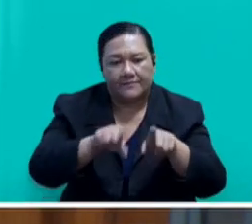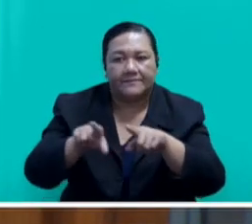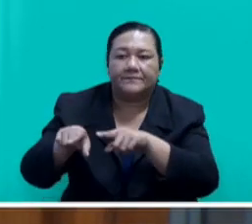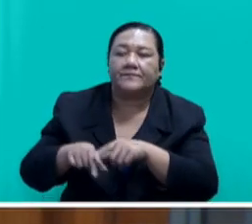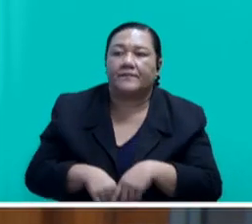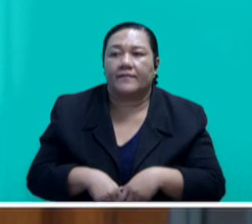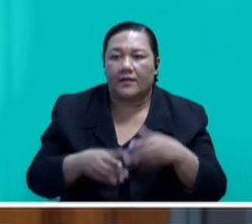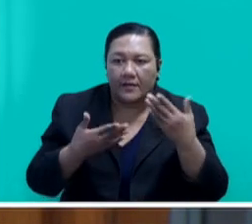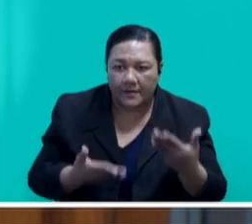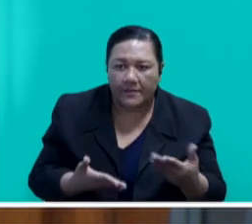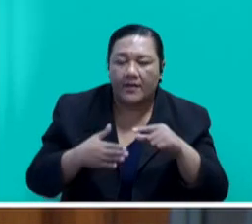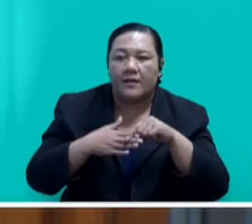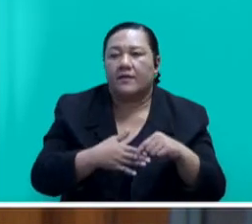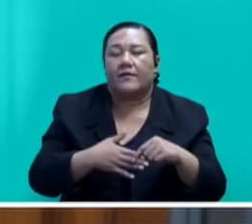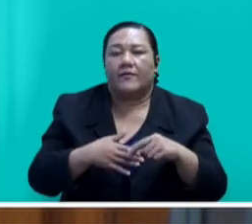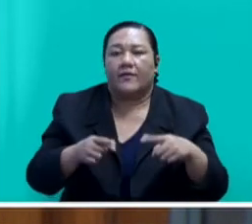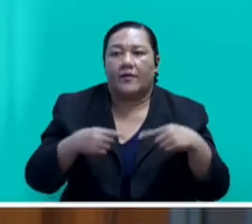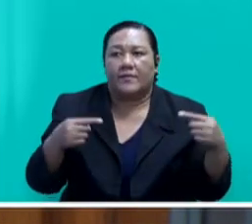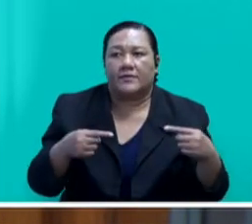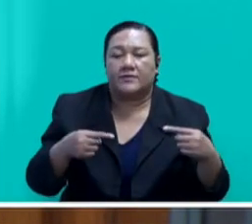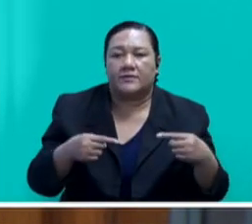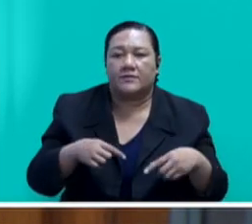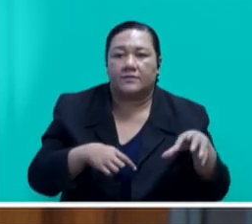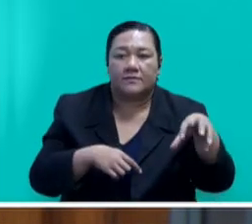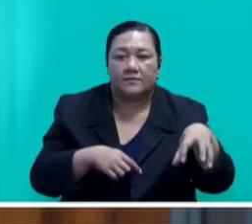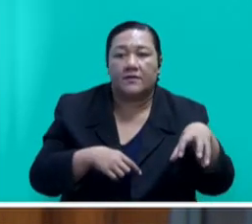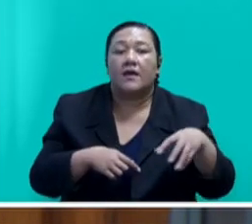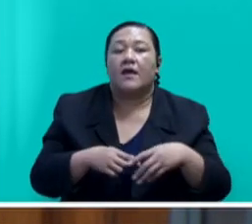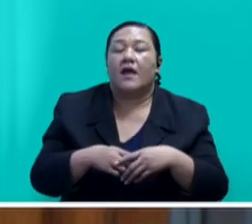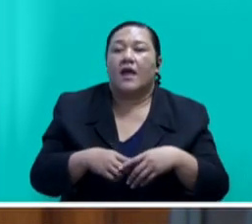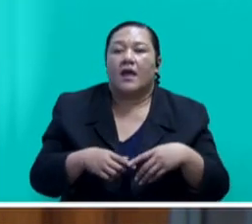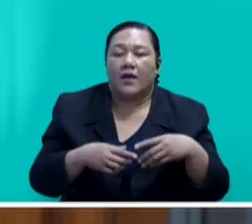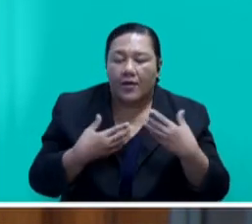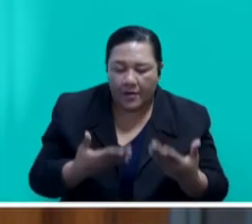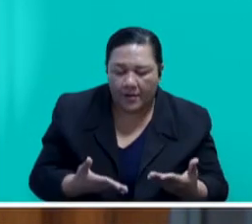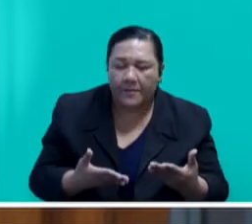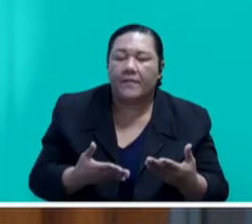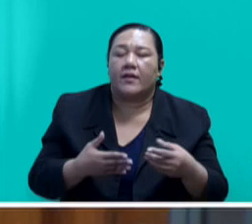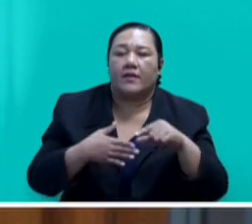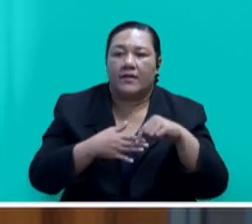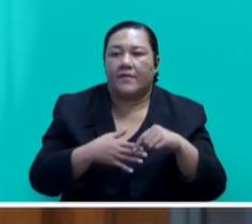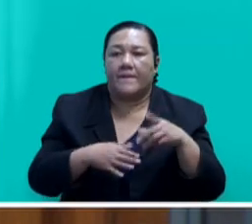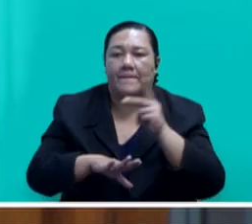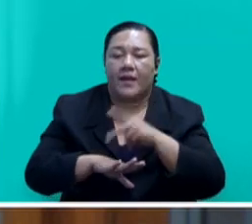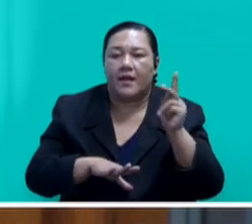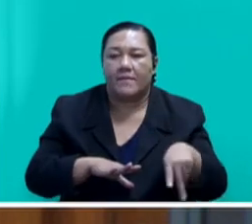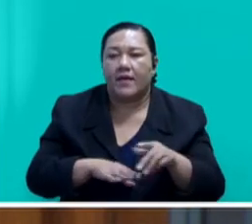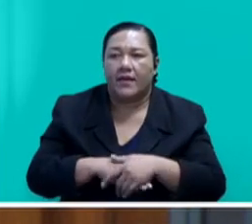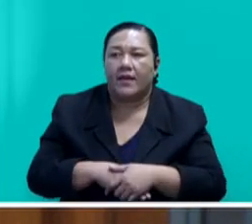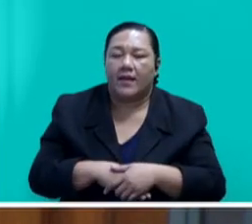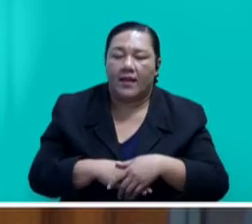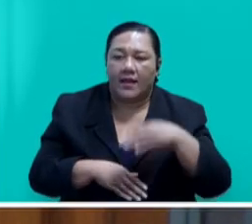Honorable Leaders of Opposition, Honorable Members of Parliament, ladies and gentlemen, Mbula